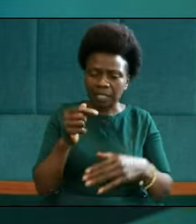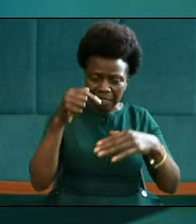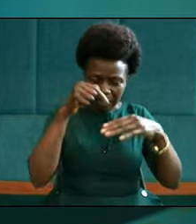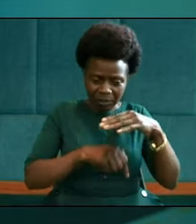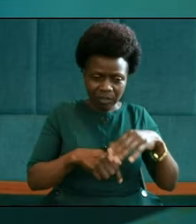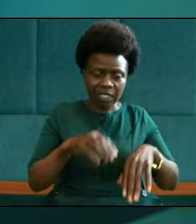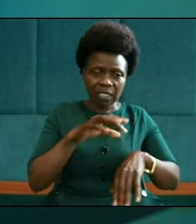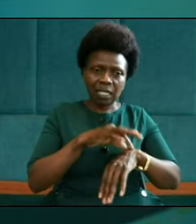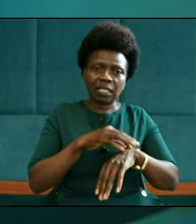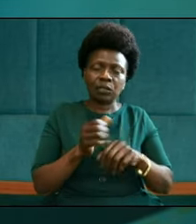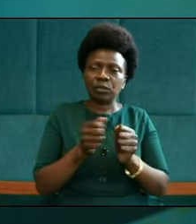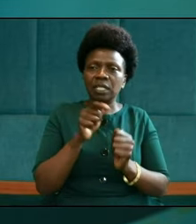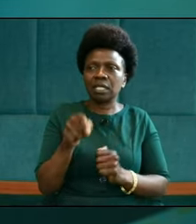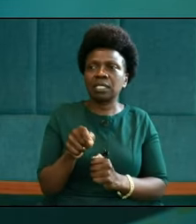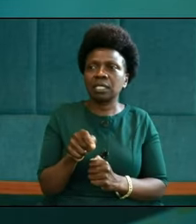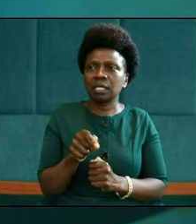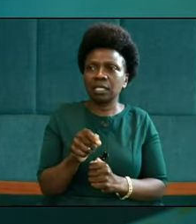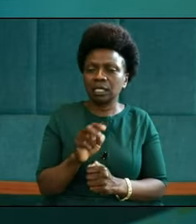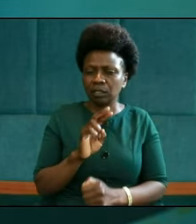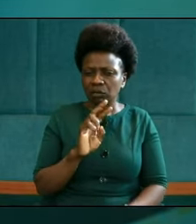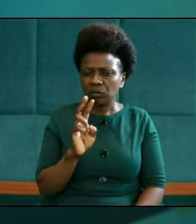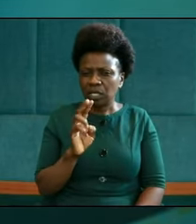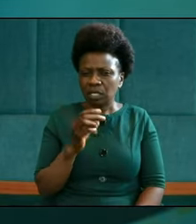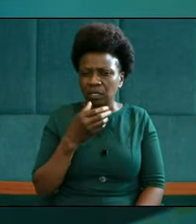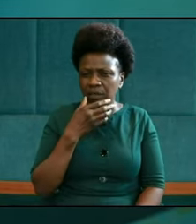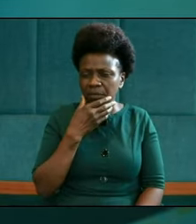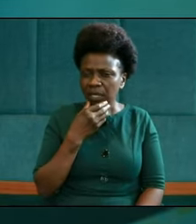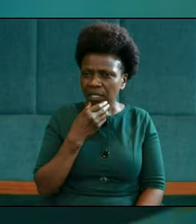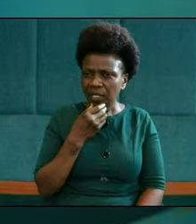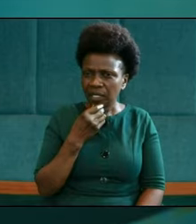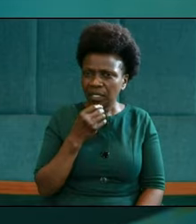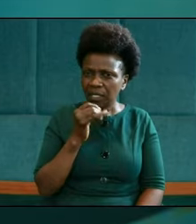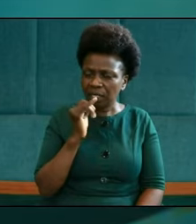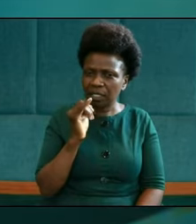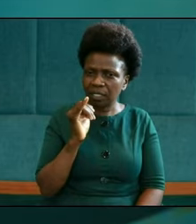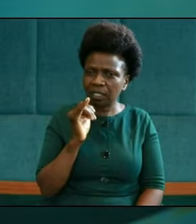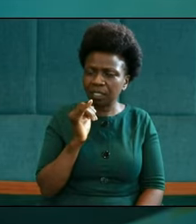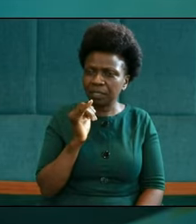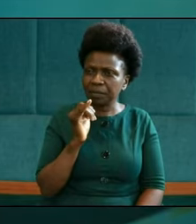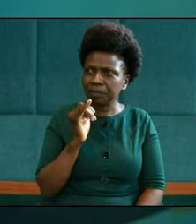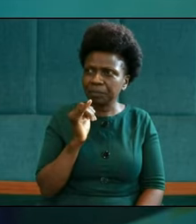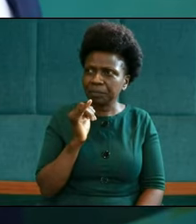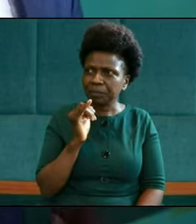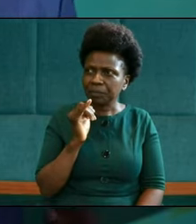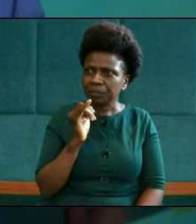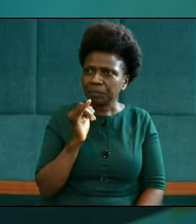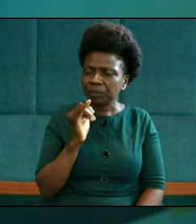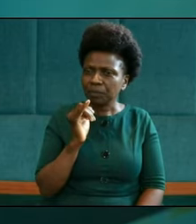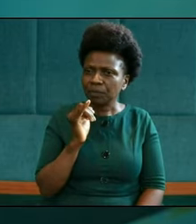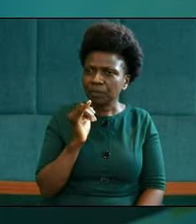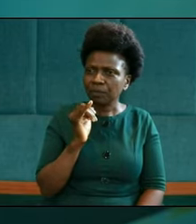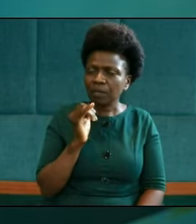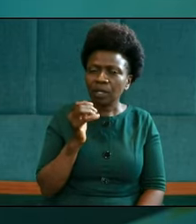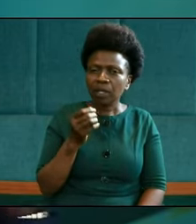touched with that. This one tells you that this man is not willing to do this thing. But the mother is saying, "Please go.